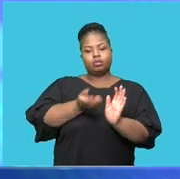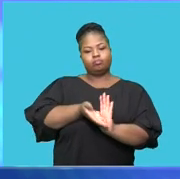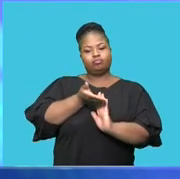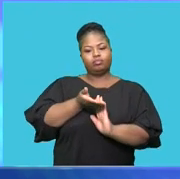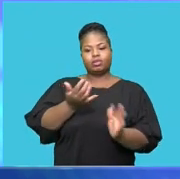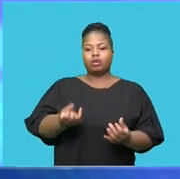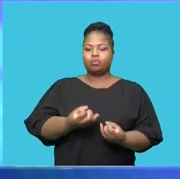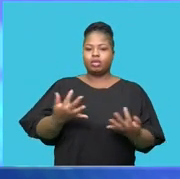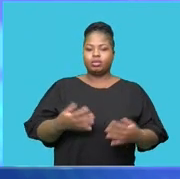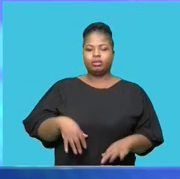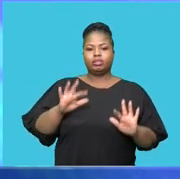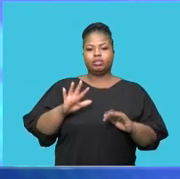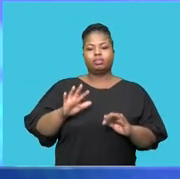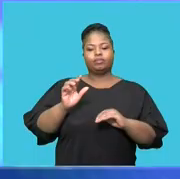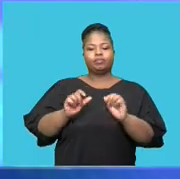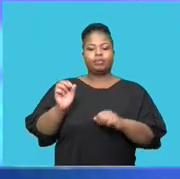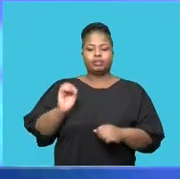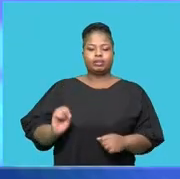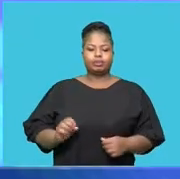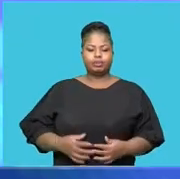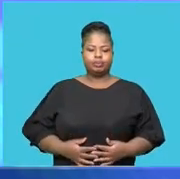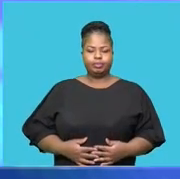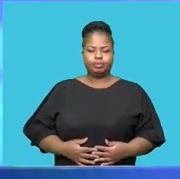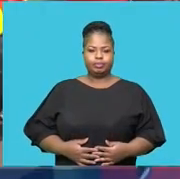umvuzo ngomyinge weepesenti ezili-18.